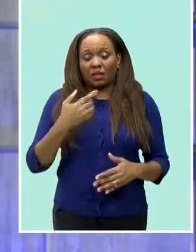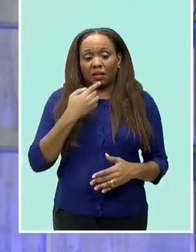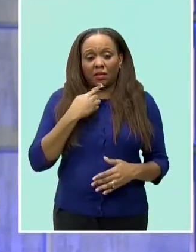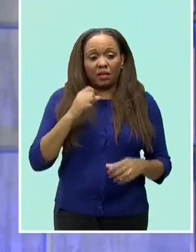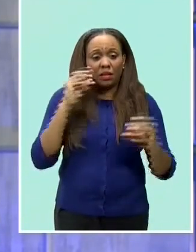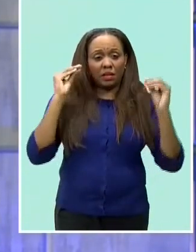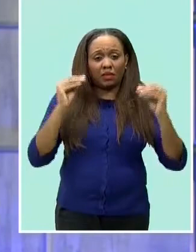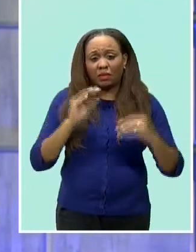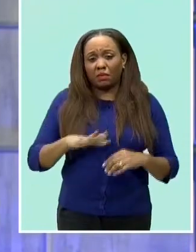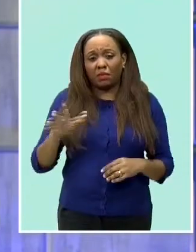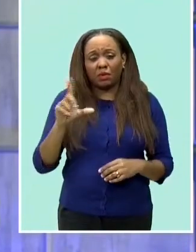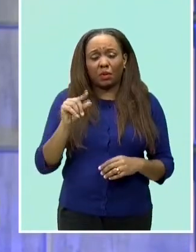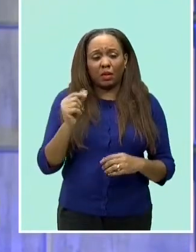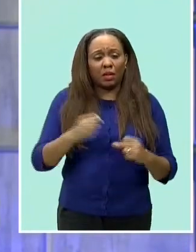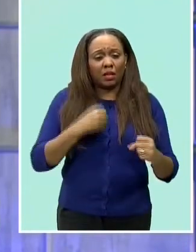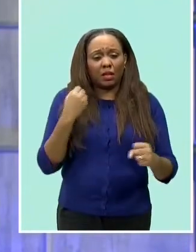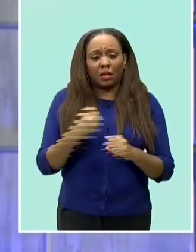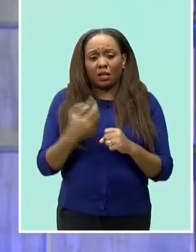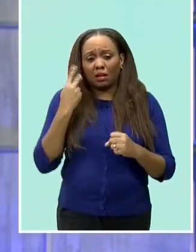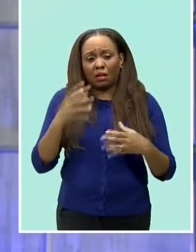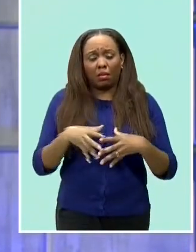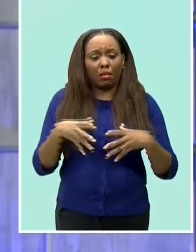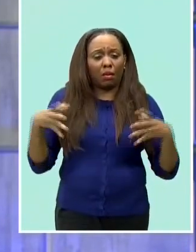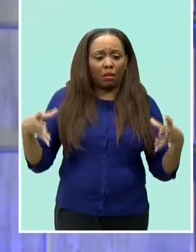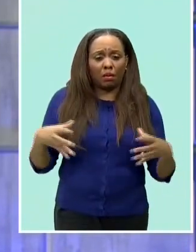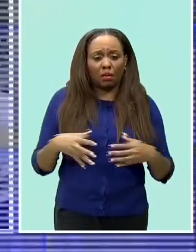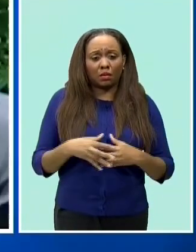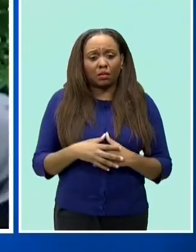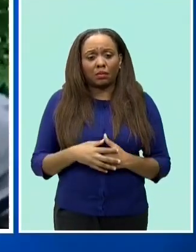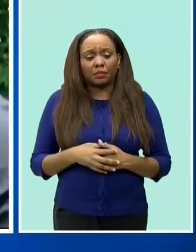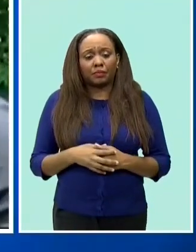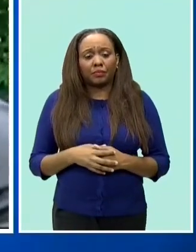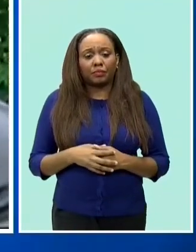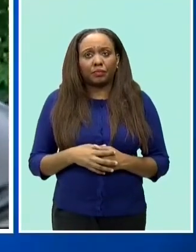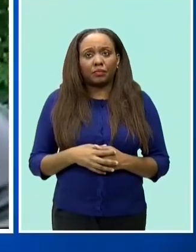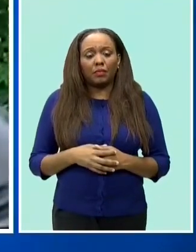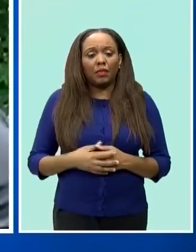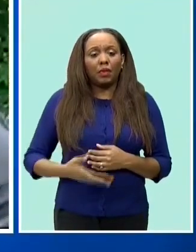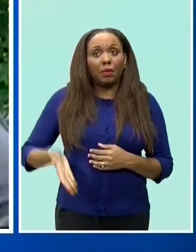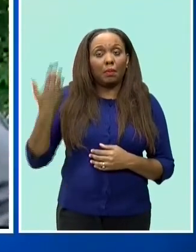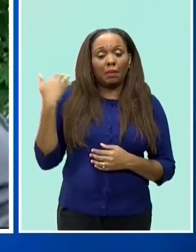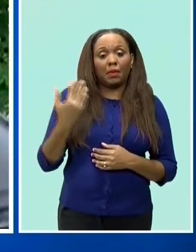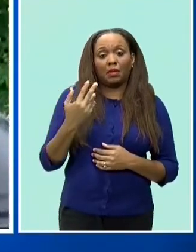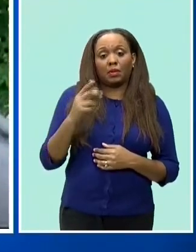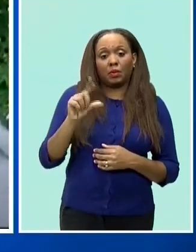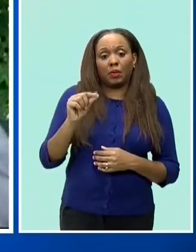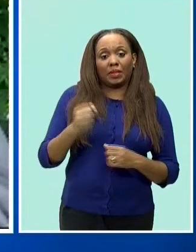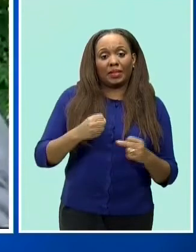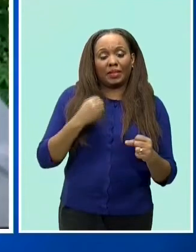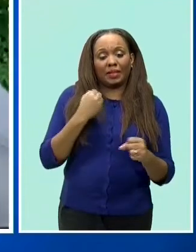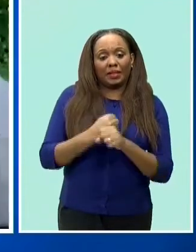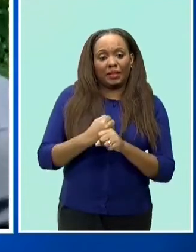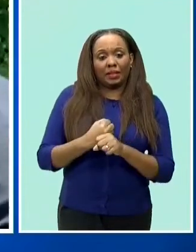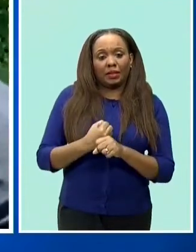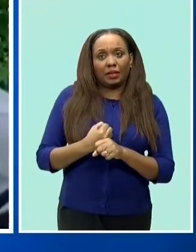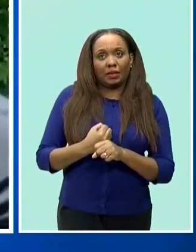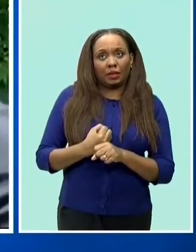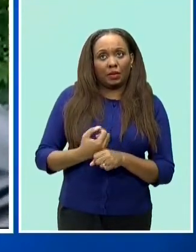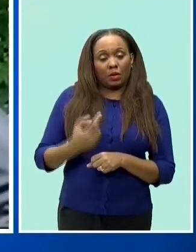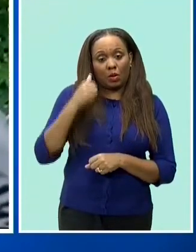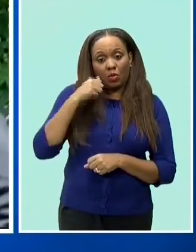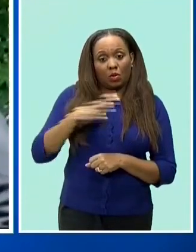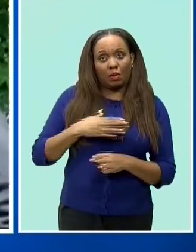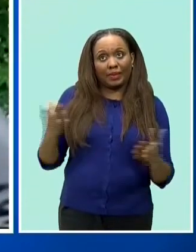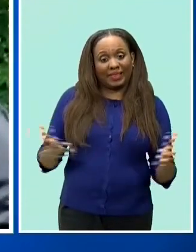20 years. CNC3 TV reports. For nearly 2 decades, Candace Phillips has been a teacher here at the St. Barb's Primary School